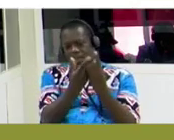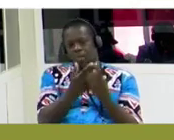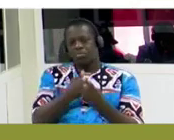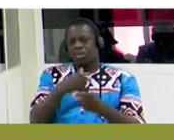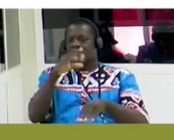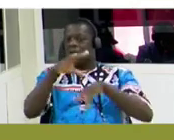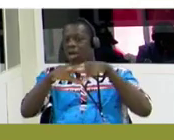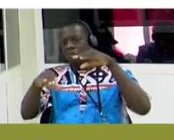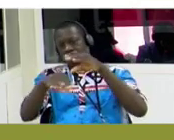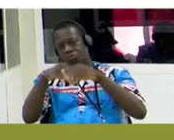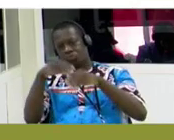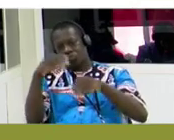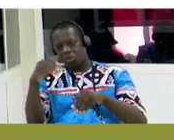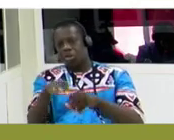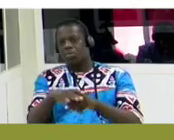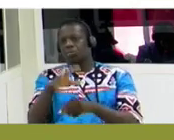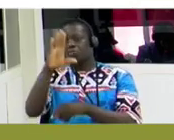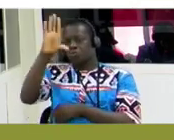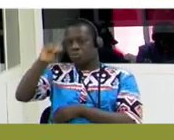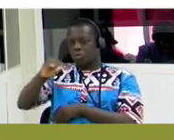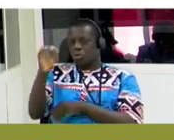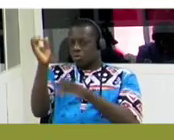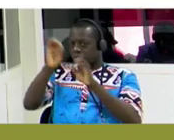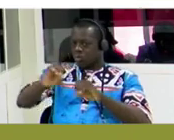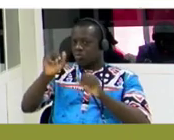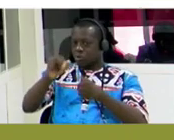and report me. I have to be taken 2 miles.